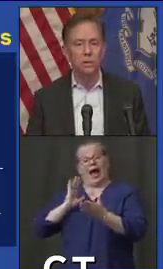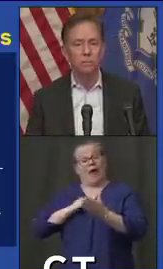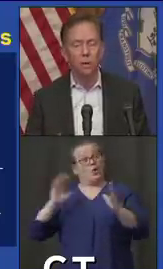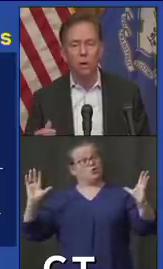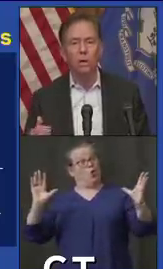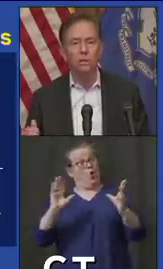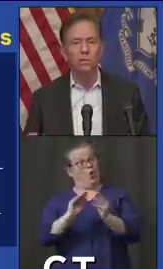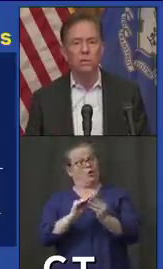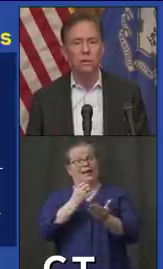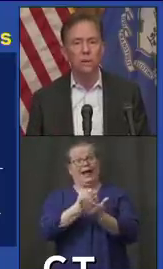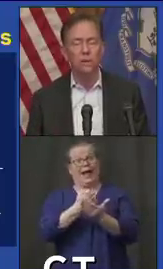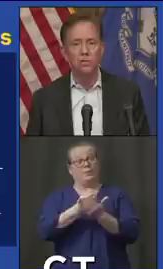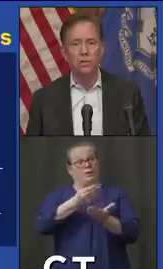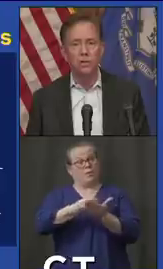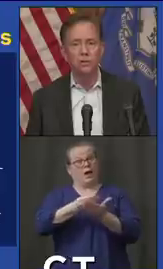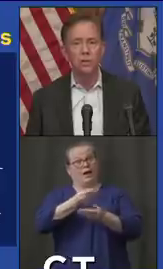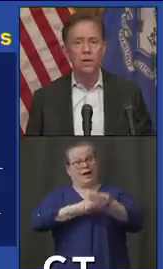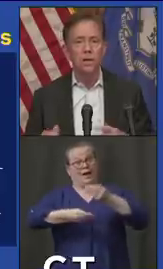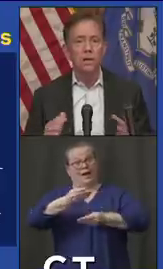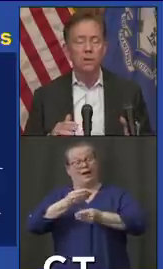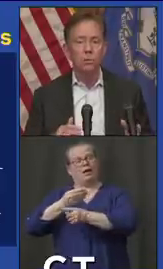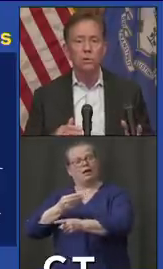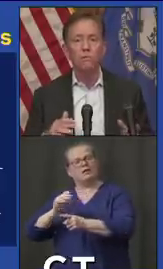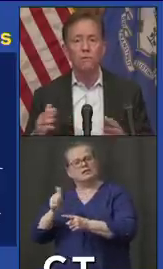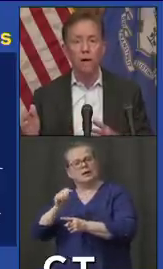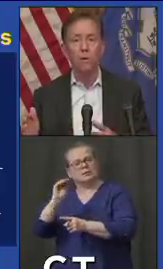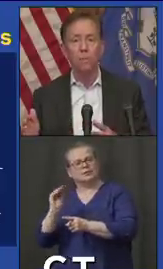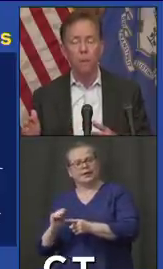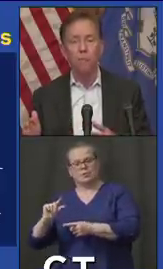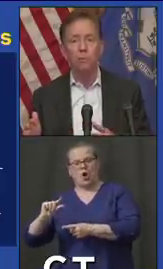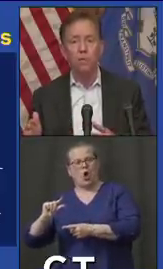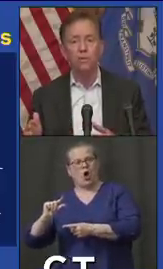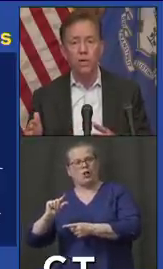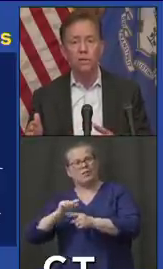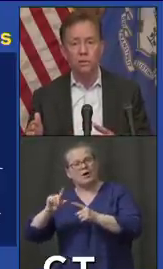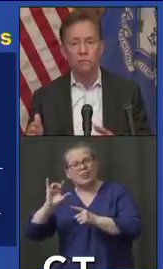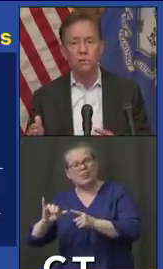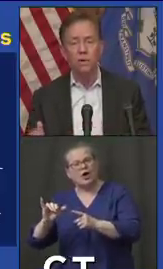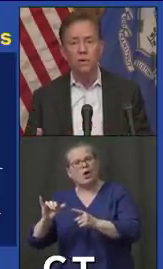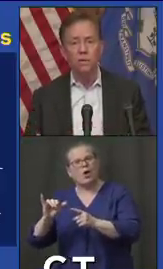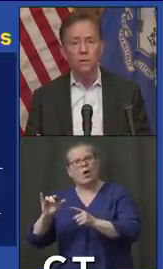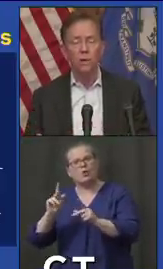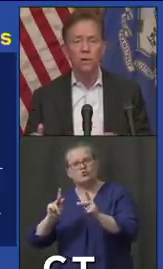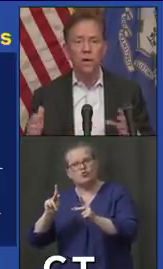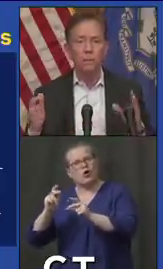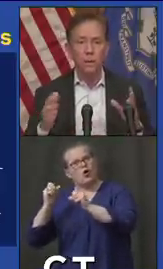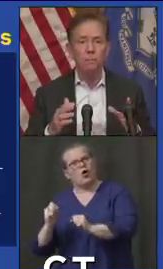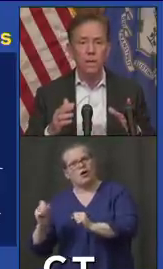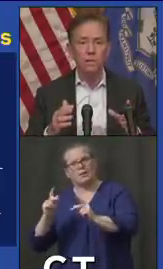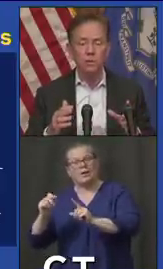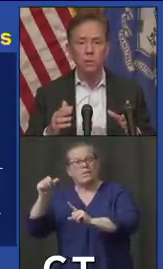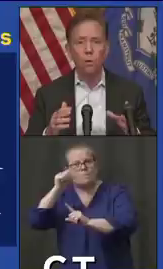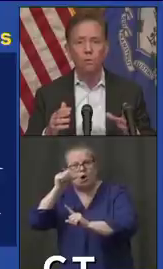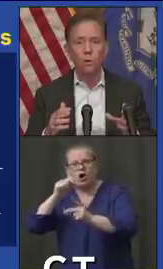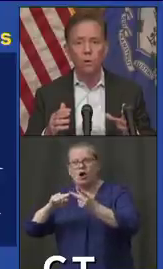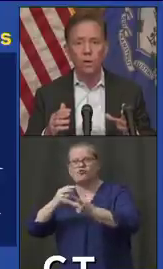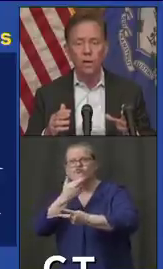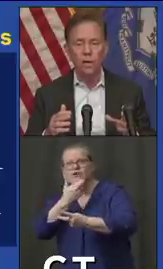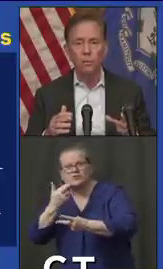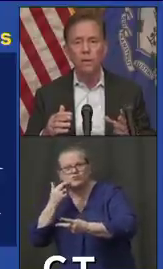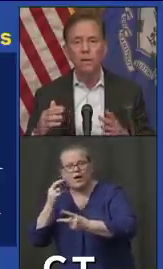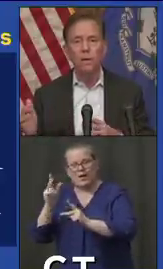salons, bars, and the such. Those are very people-intensive. So while they're not a big piece of our